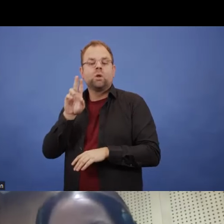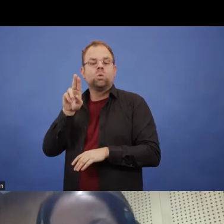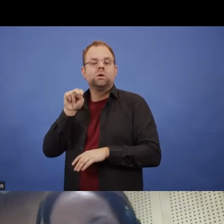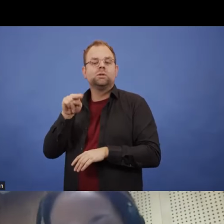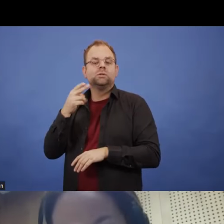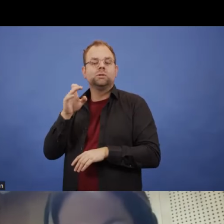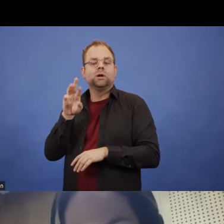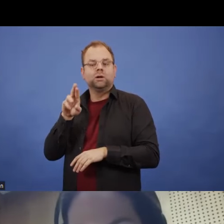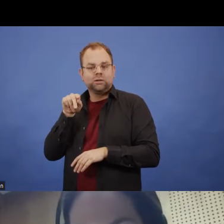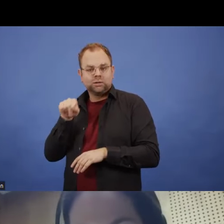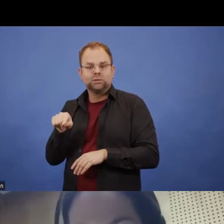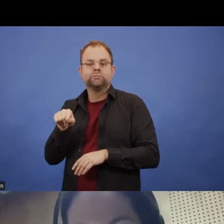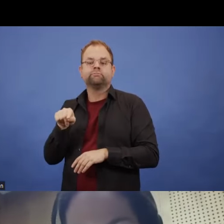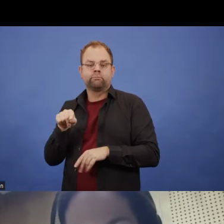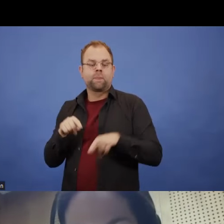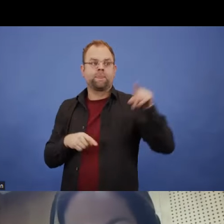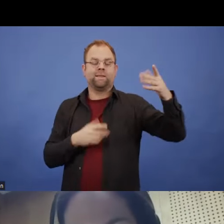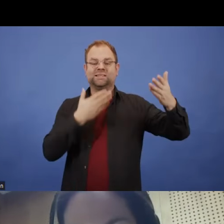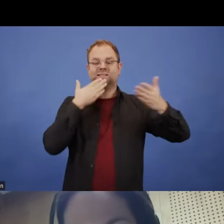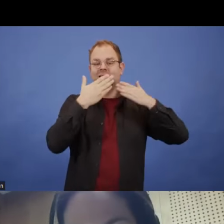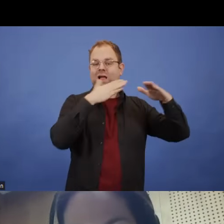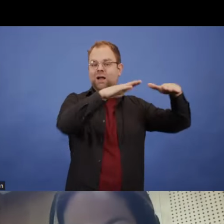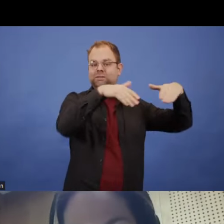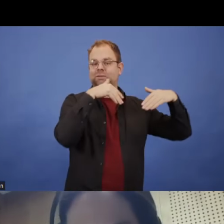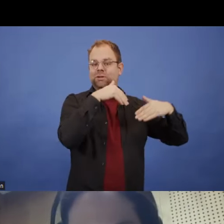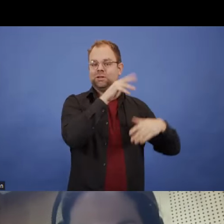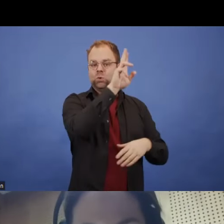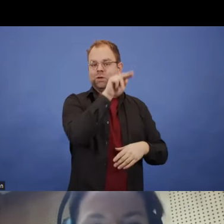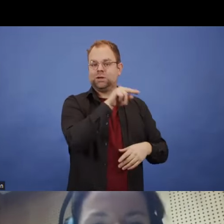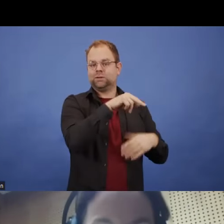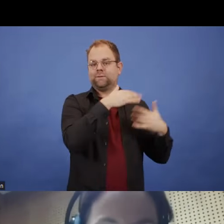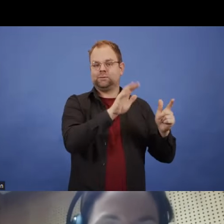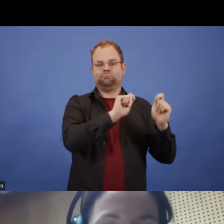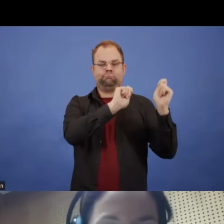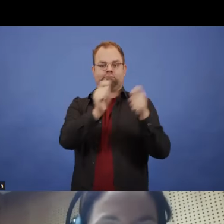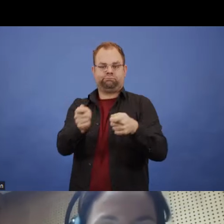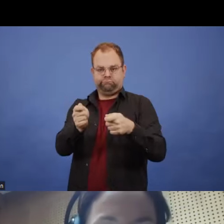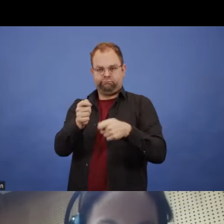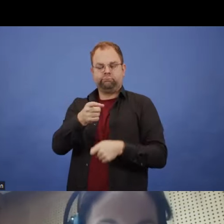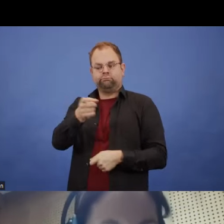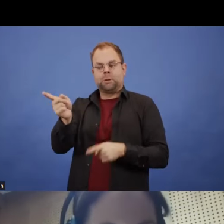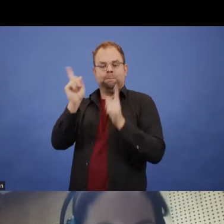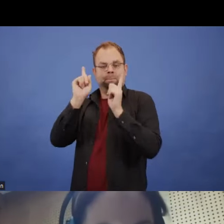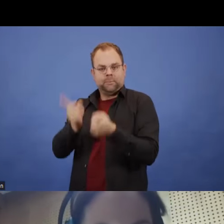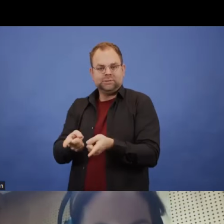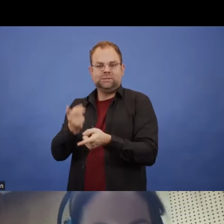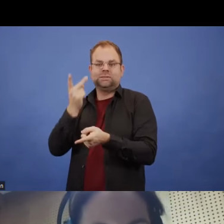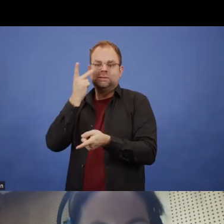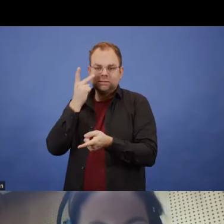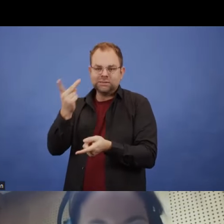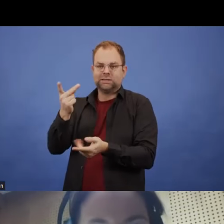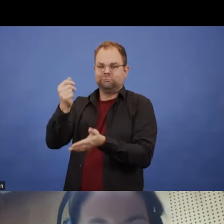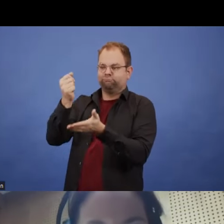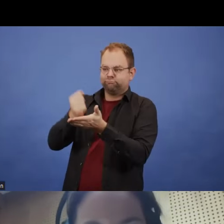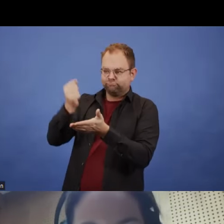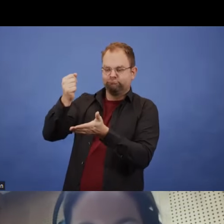to reduce and prevent statelessness, or rather to support states in these